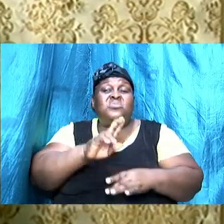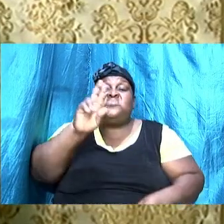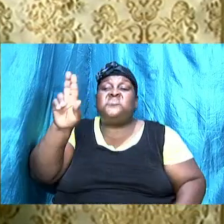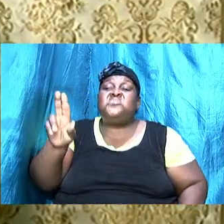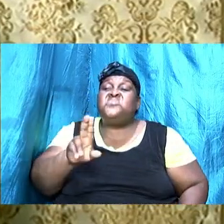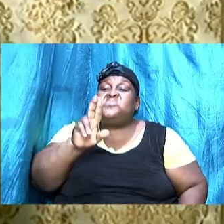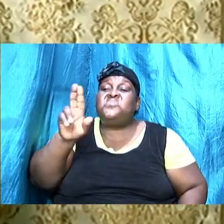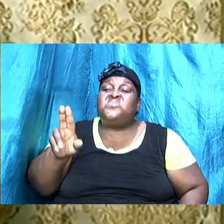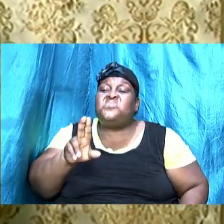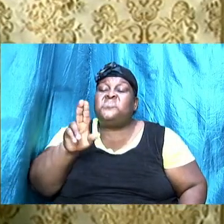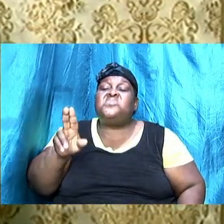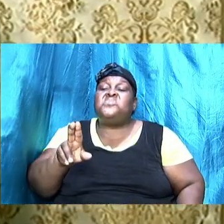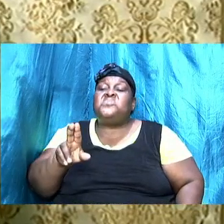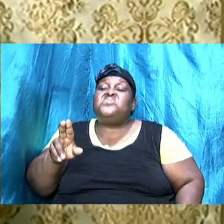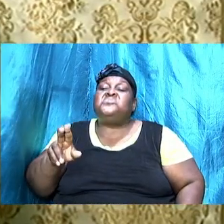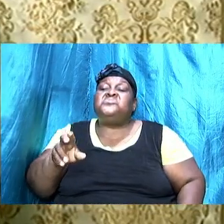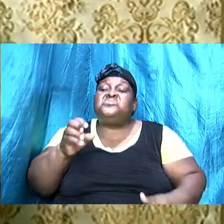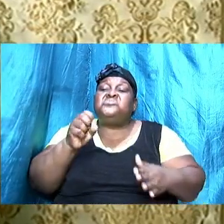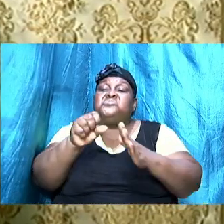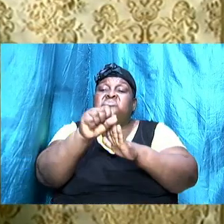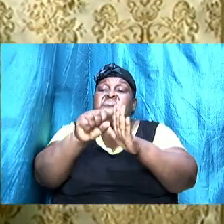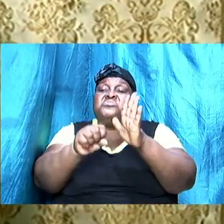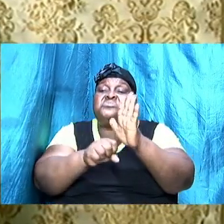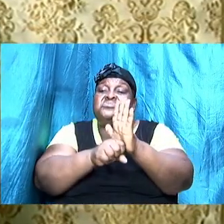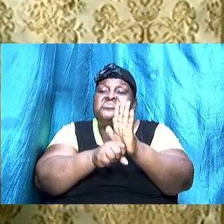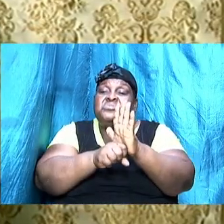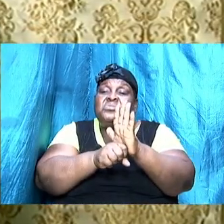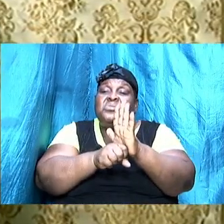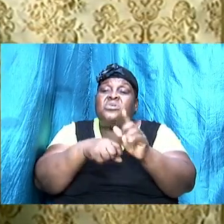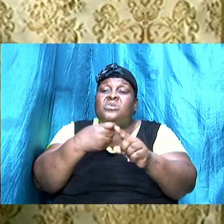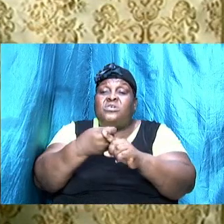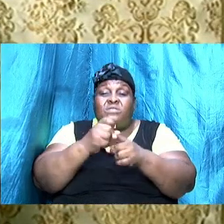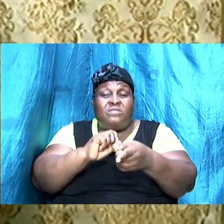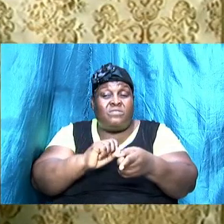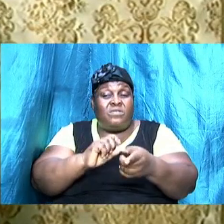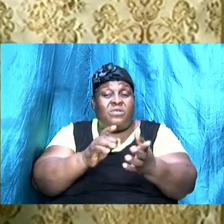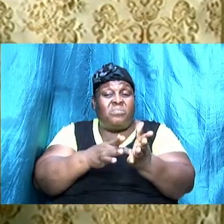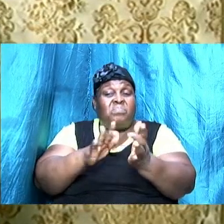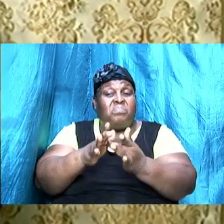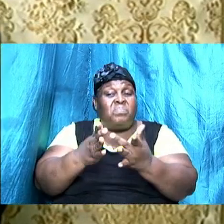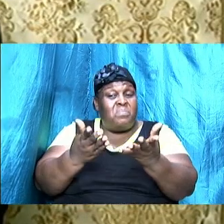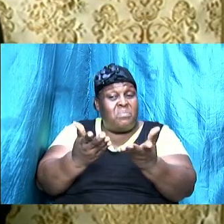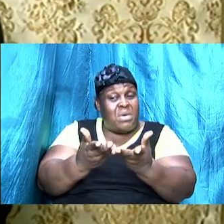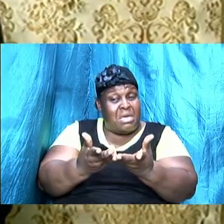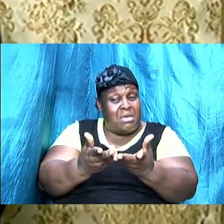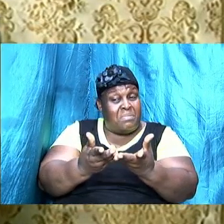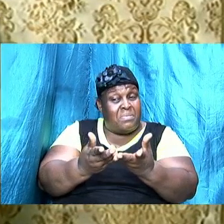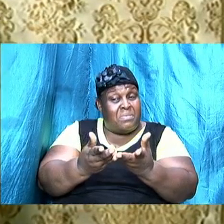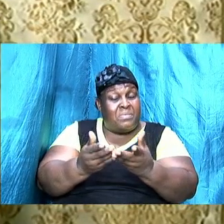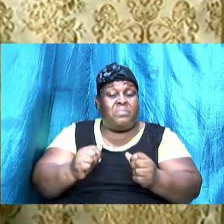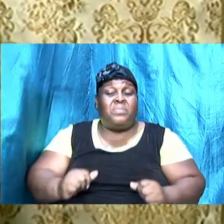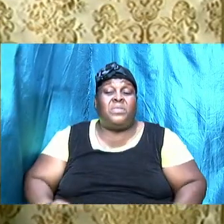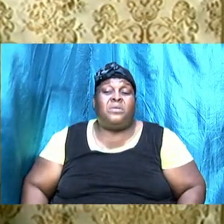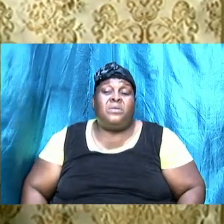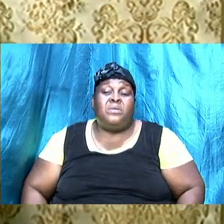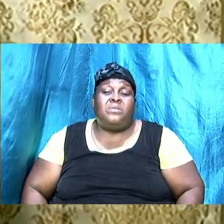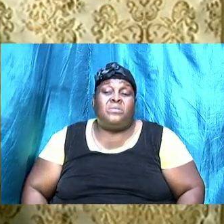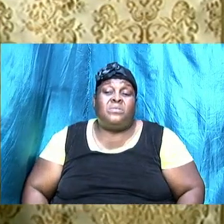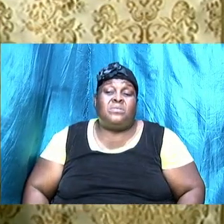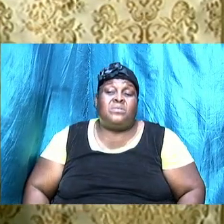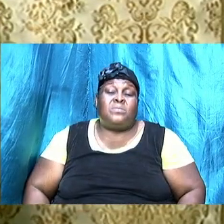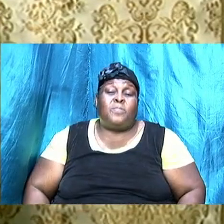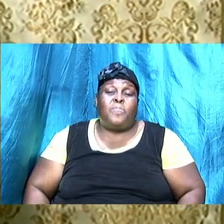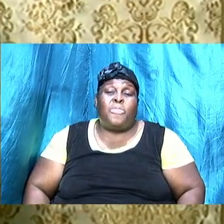used a quotation from the book of Genesis. He went right back to the beginning.